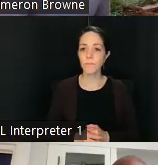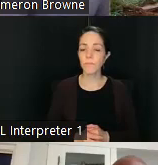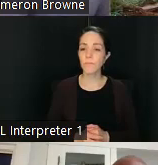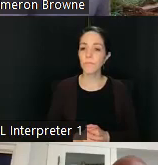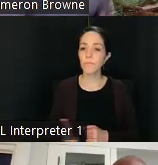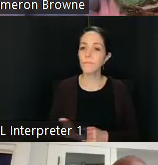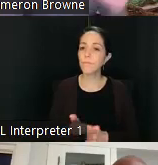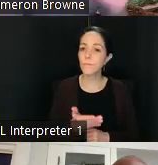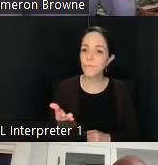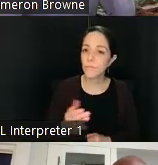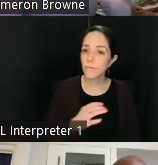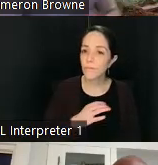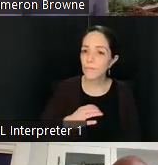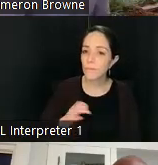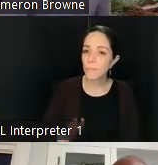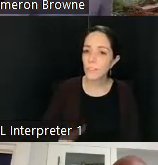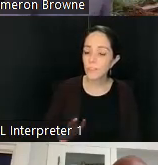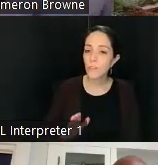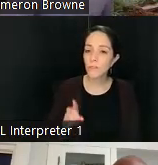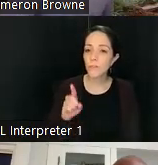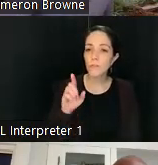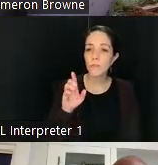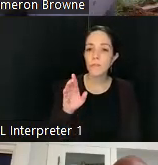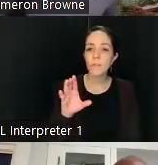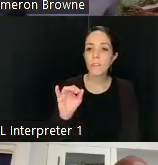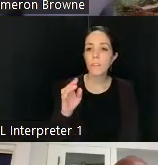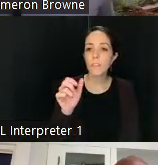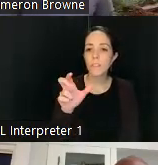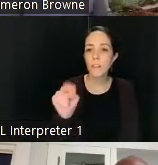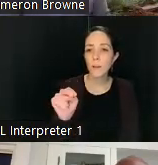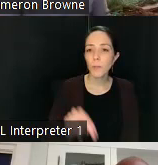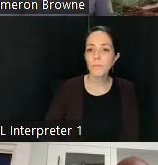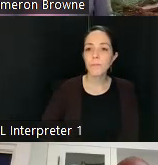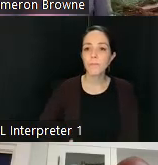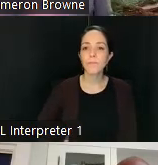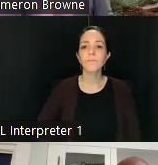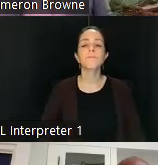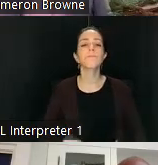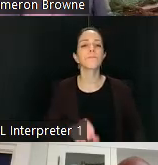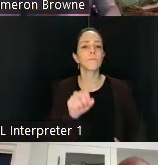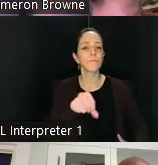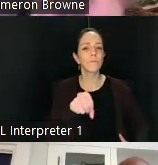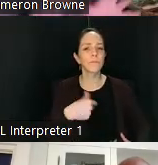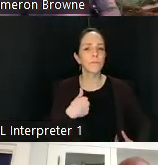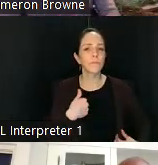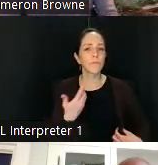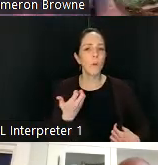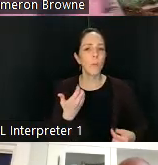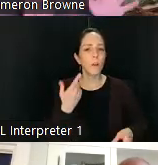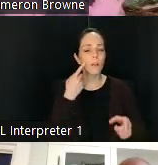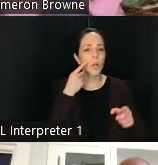I think I saw a hand raised. Commissioner Cameron. Yeah, I just wanted to also agree